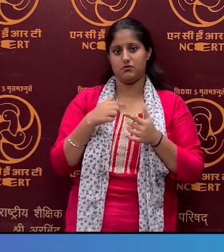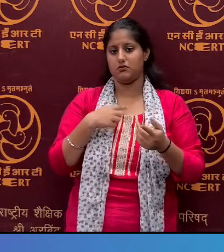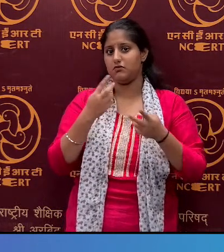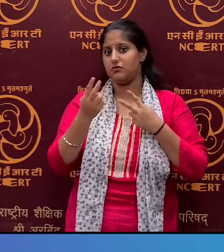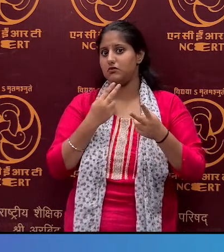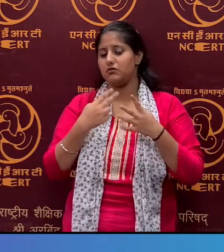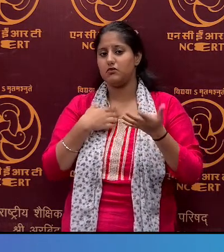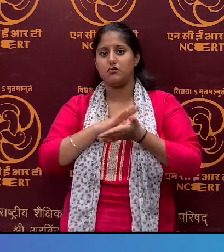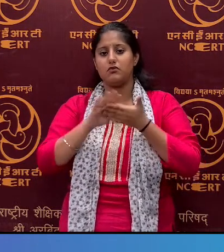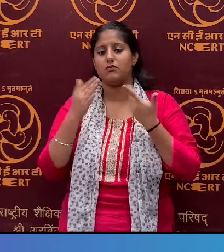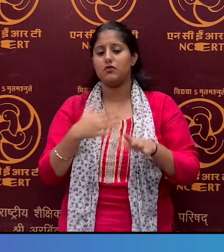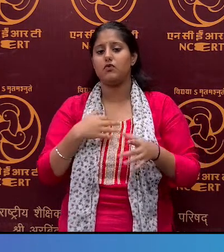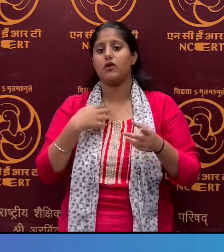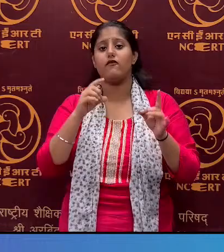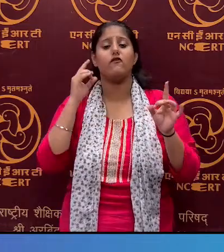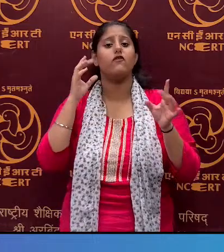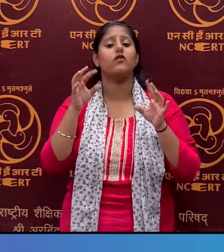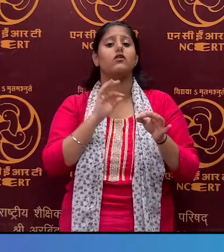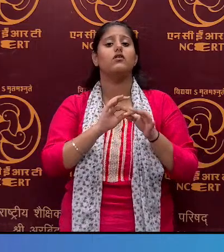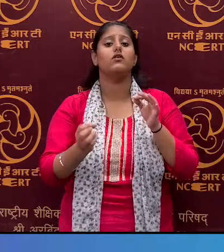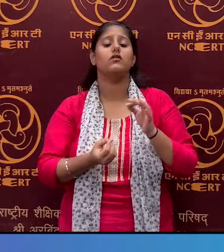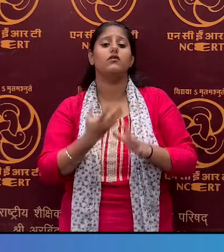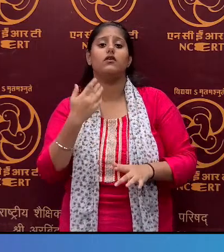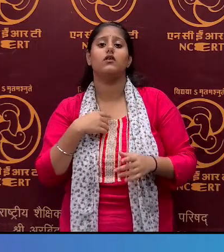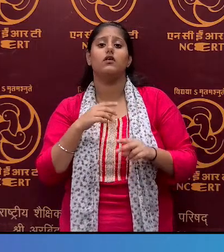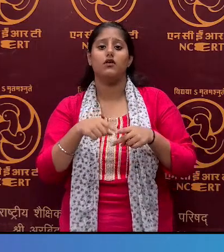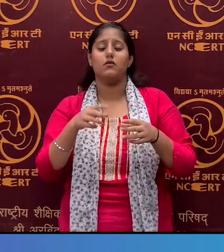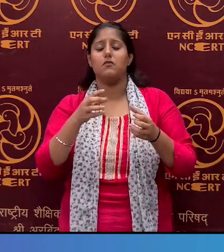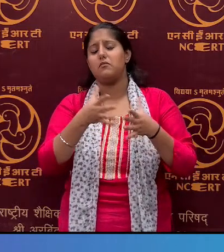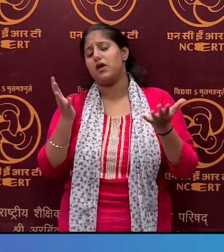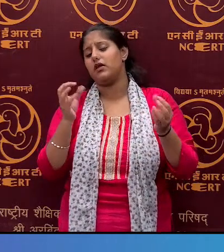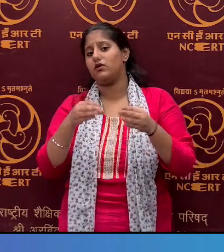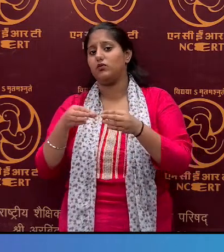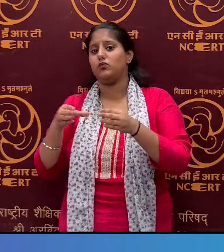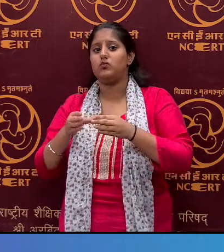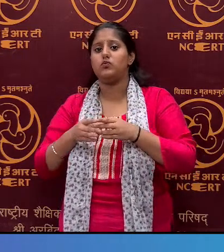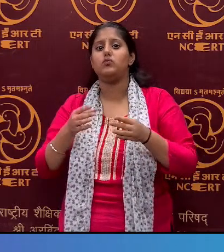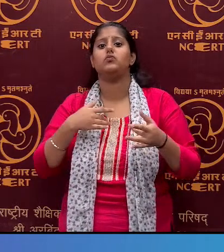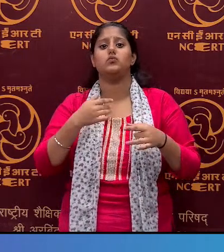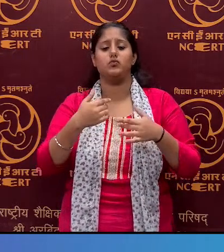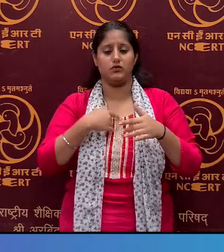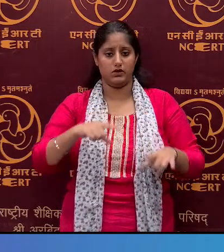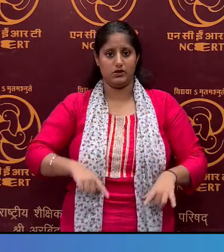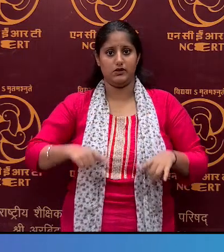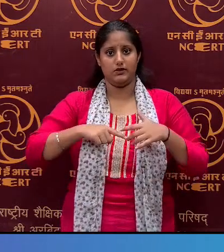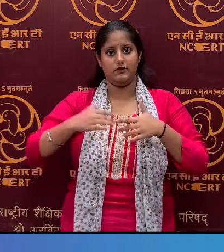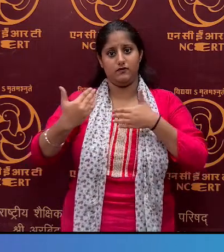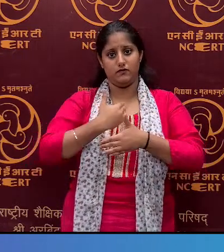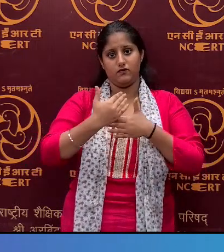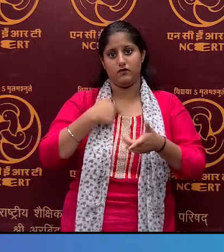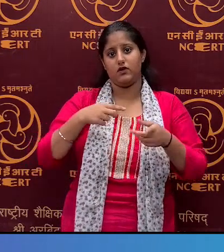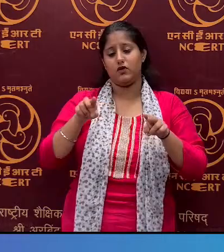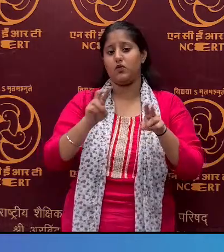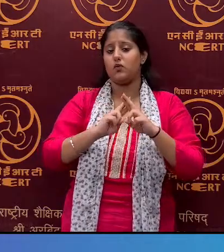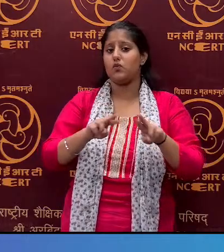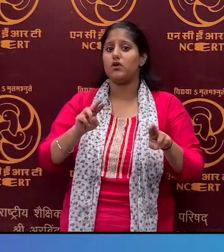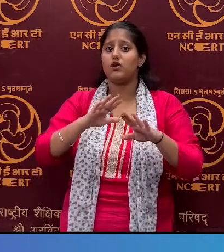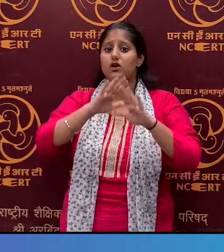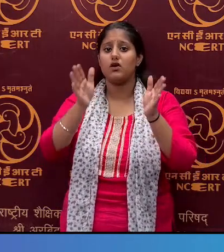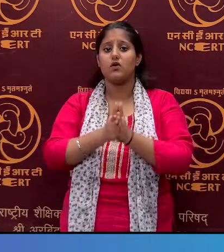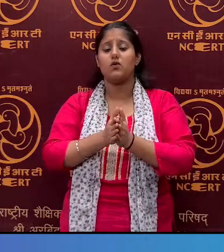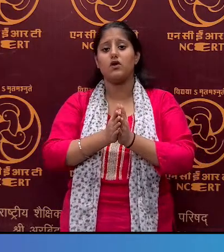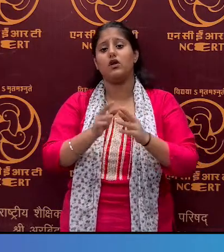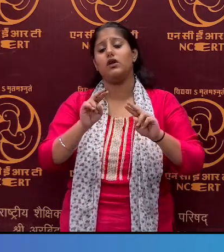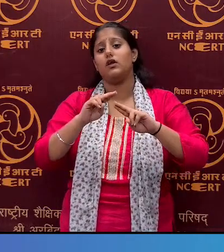forest fire, and make life harder for many communities, especially the communities those who are totally depend on nature. They are living